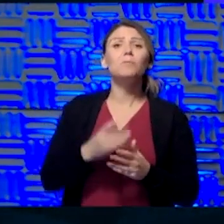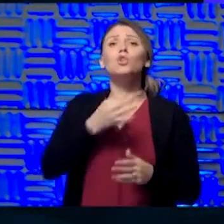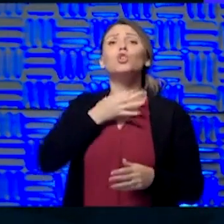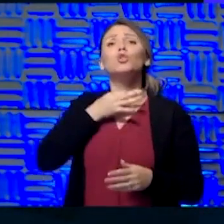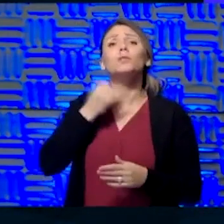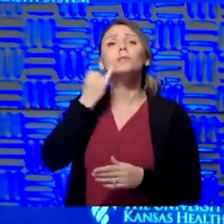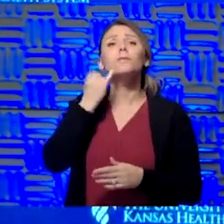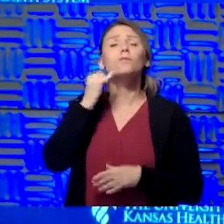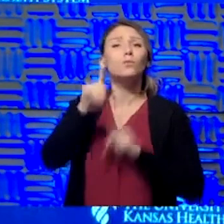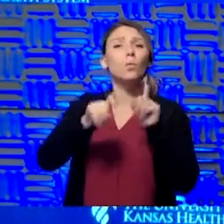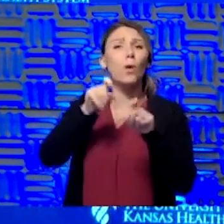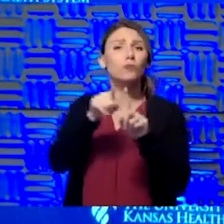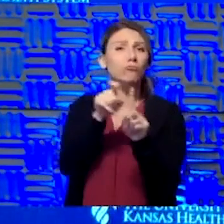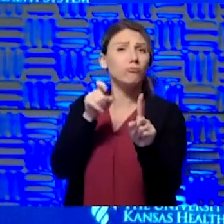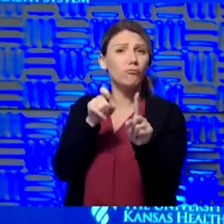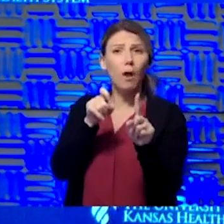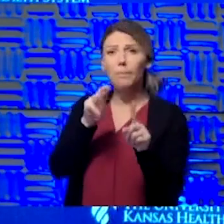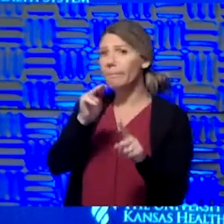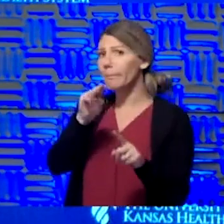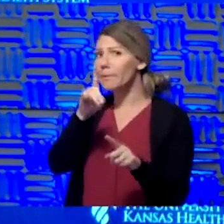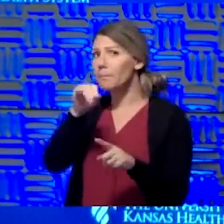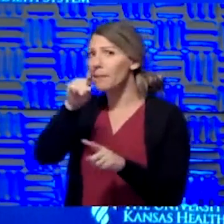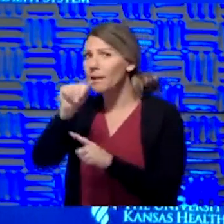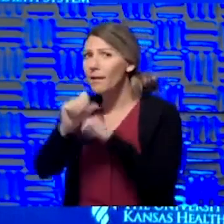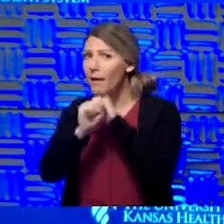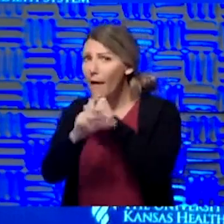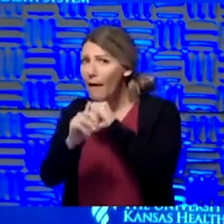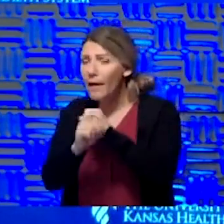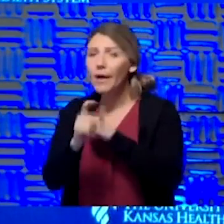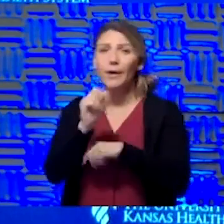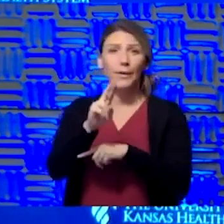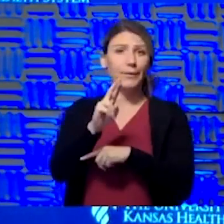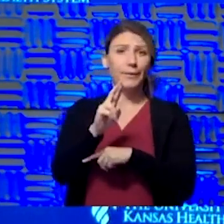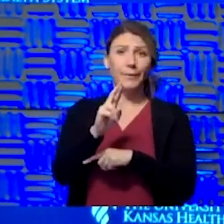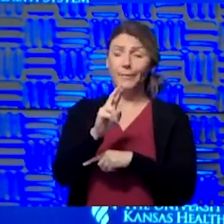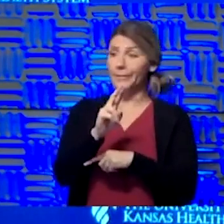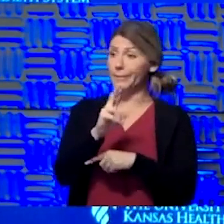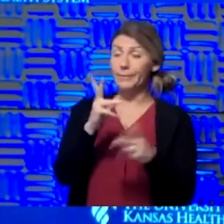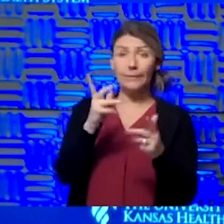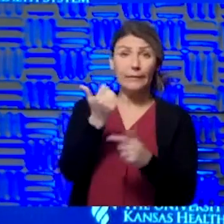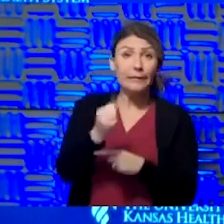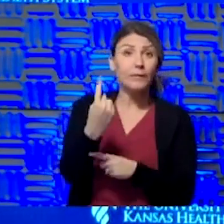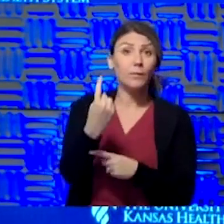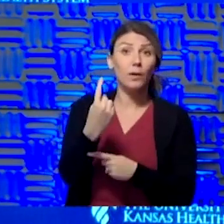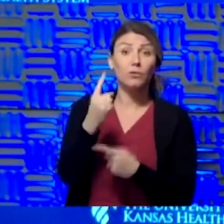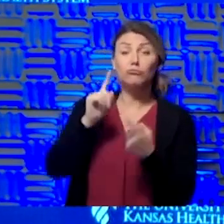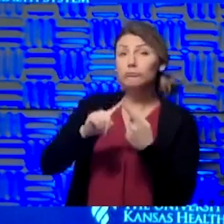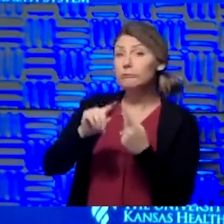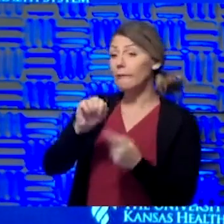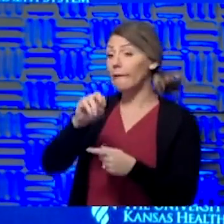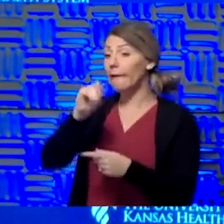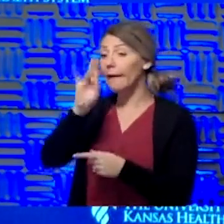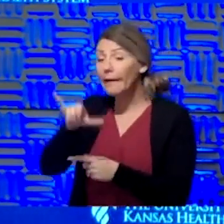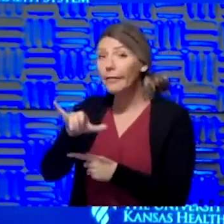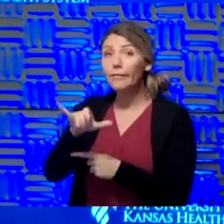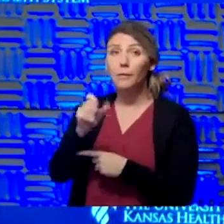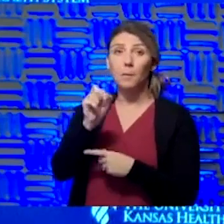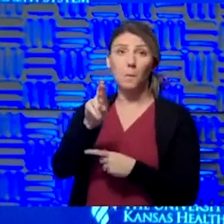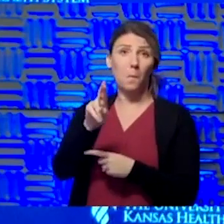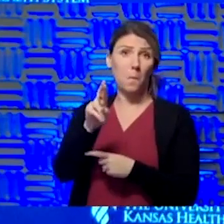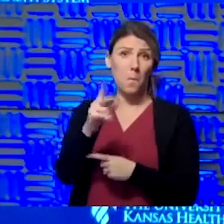from our media friends or anyone about to Anthony or to one of us. Anything you wanted to ask?